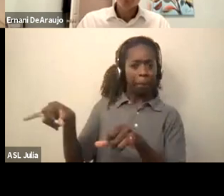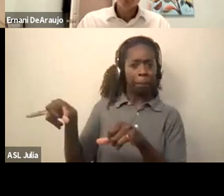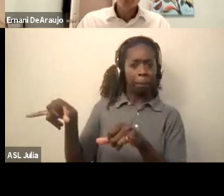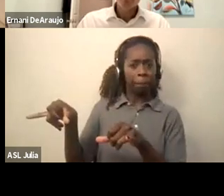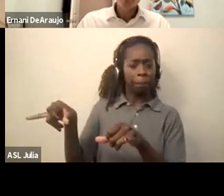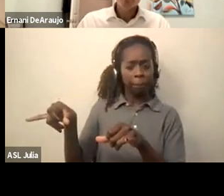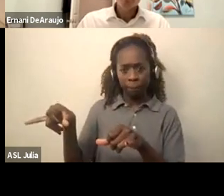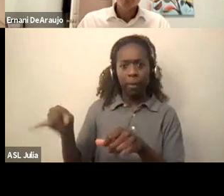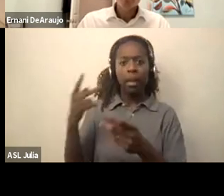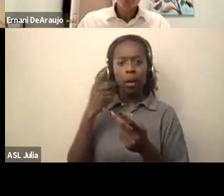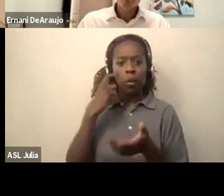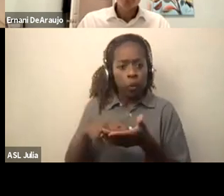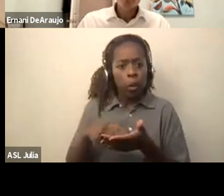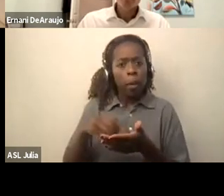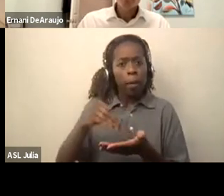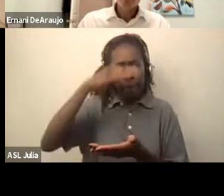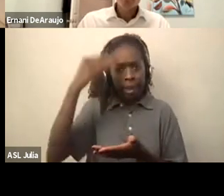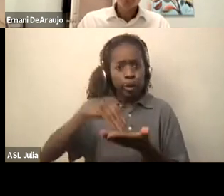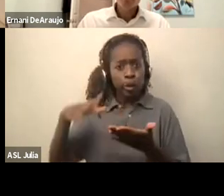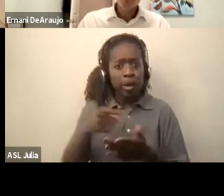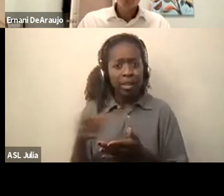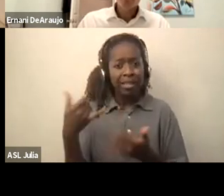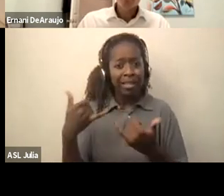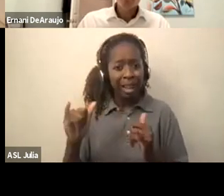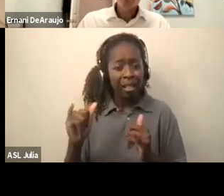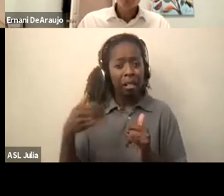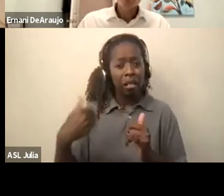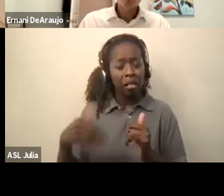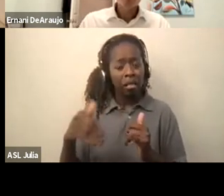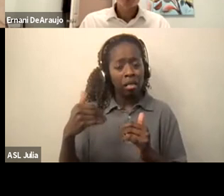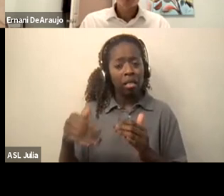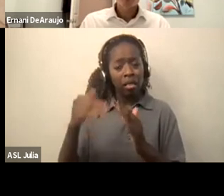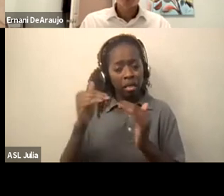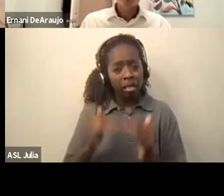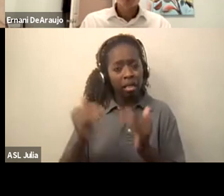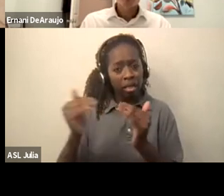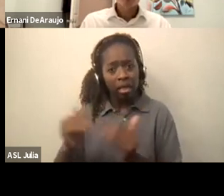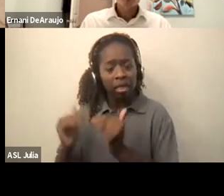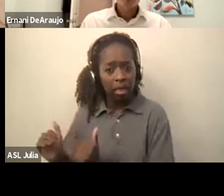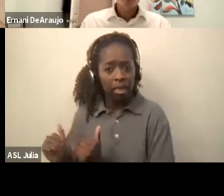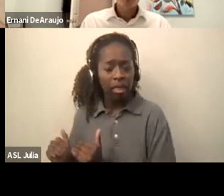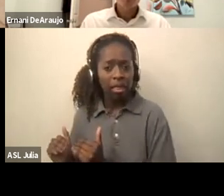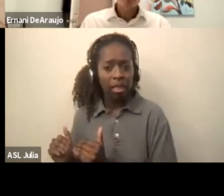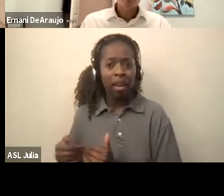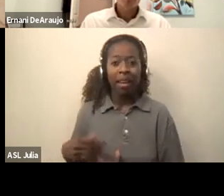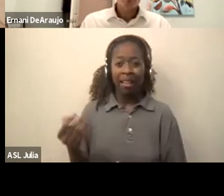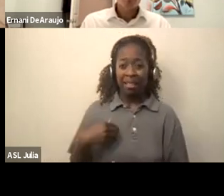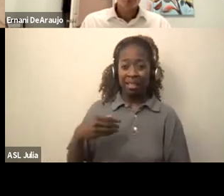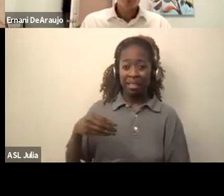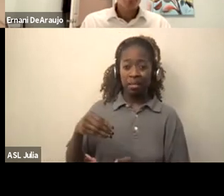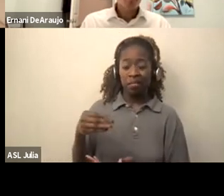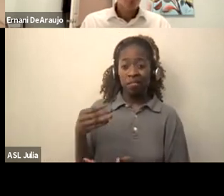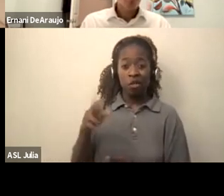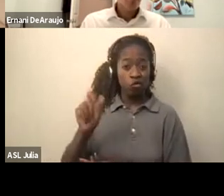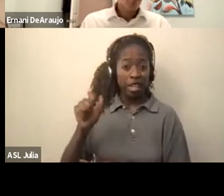bps as a result of the oppressive structures of anti-black racism and instead of addressing them it is used as an excuse